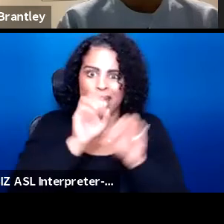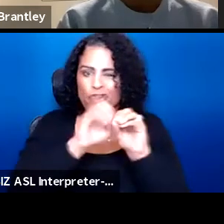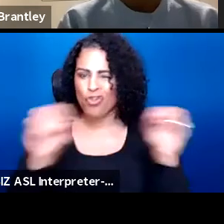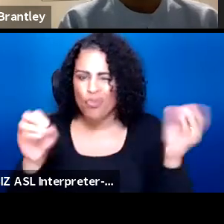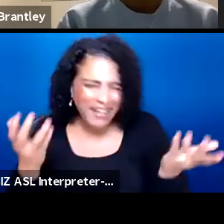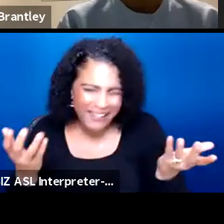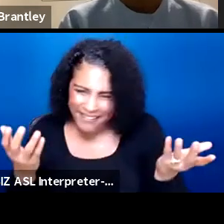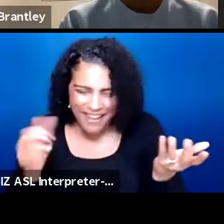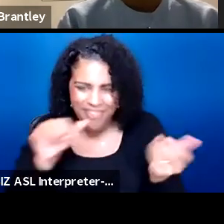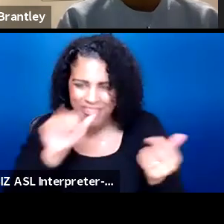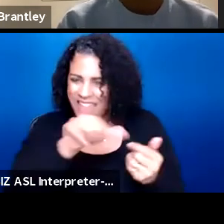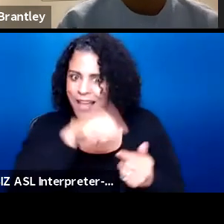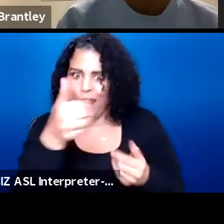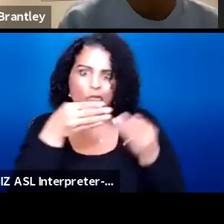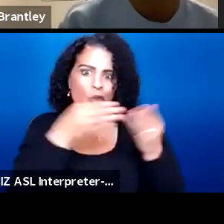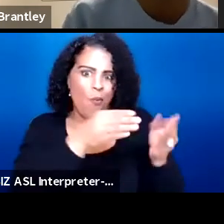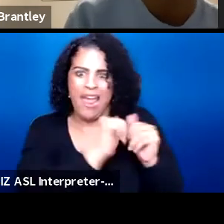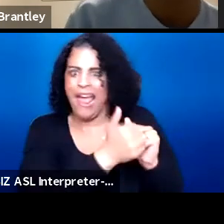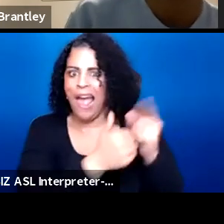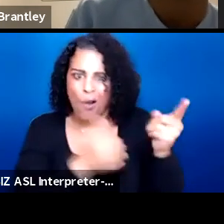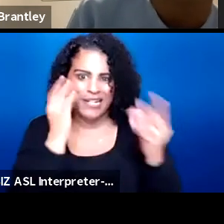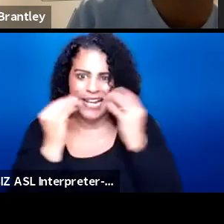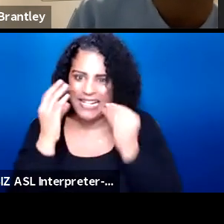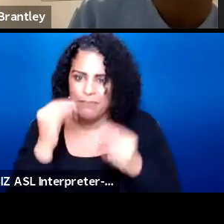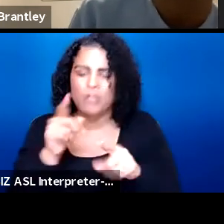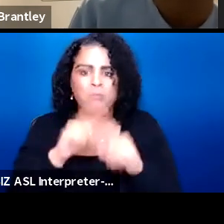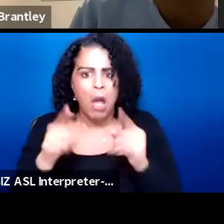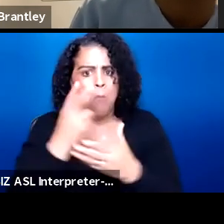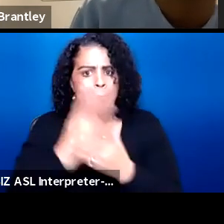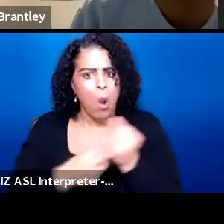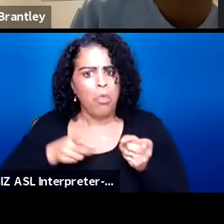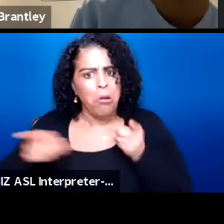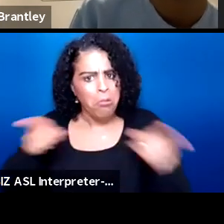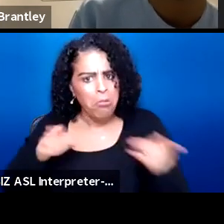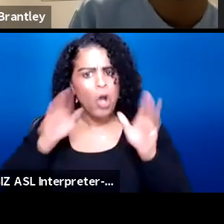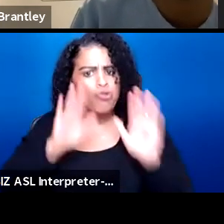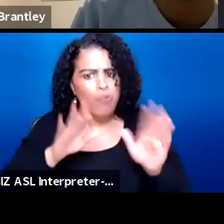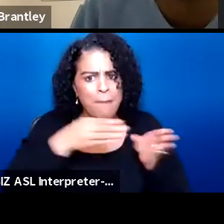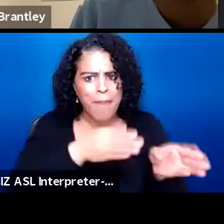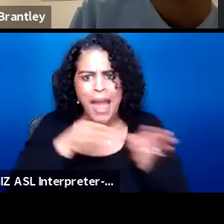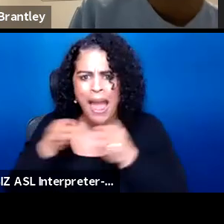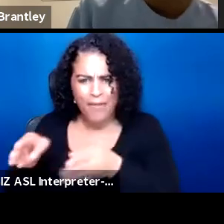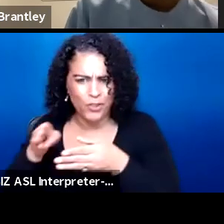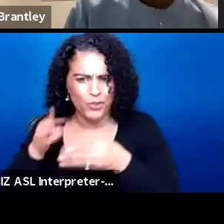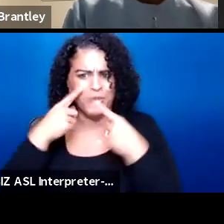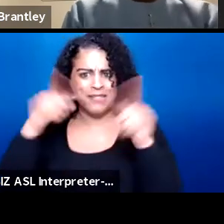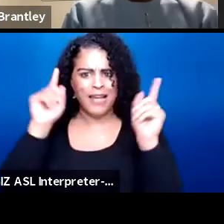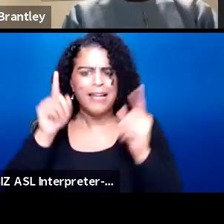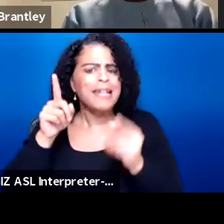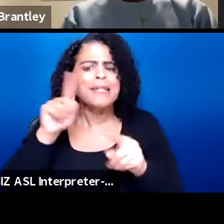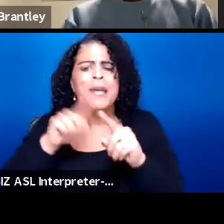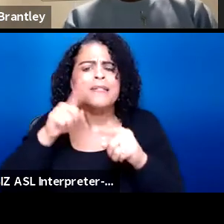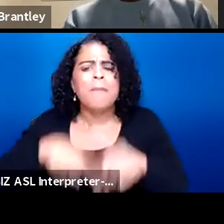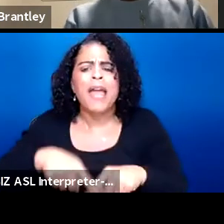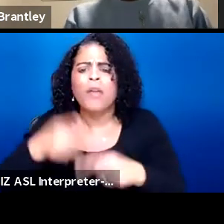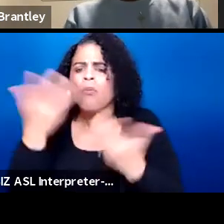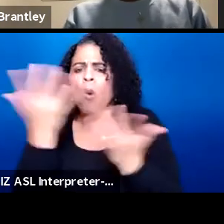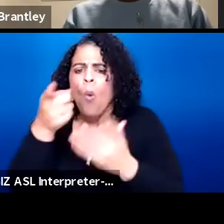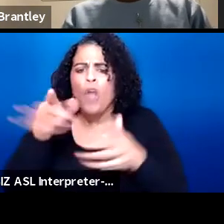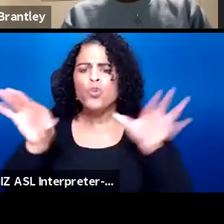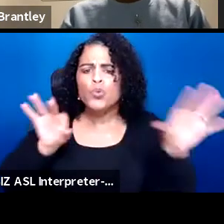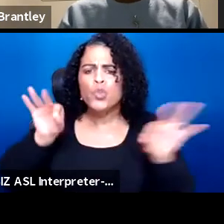just another way. And I mean, both are great paths to success. It all depends on, you know, where you land and how you choose